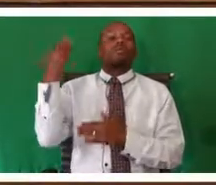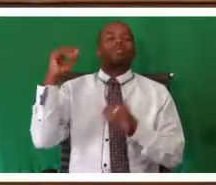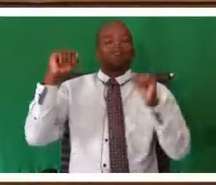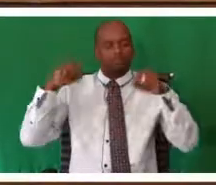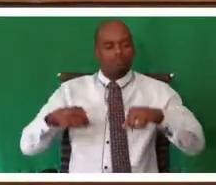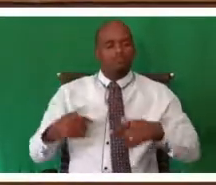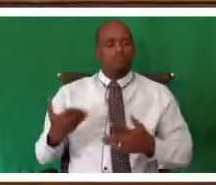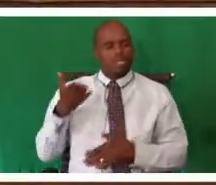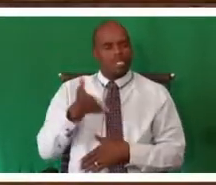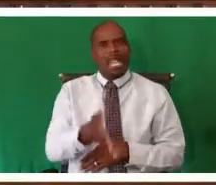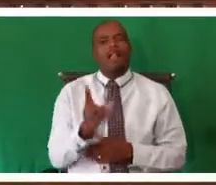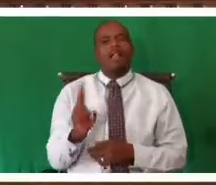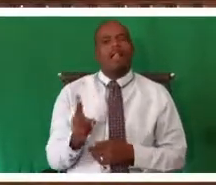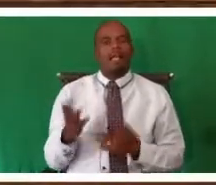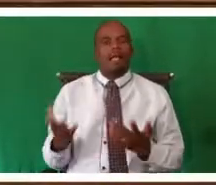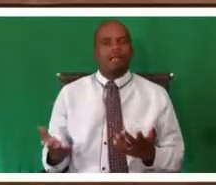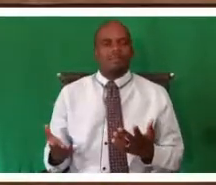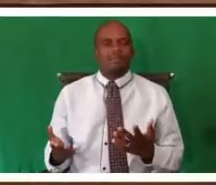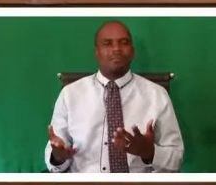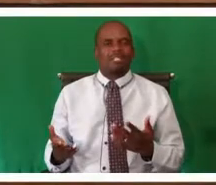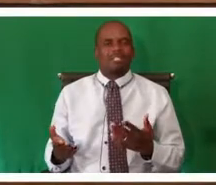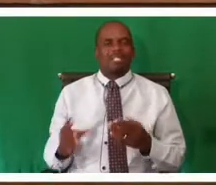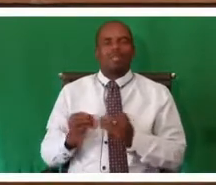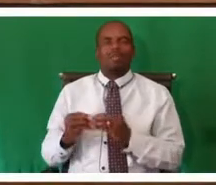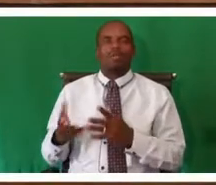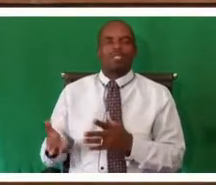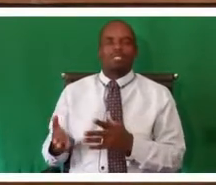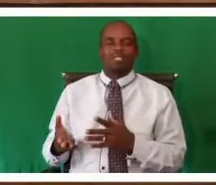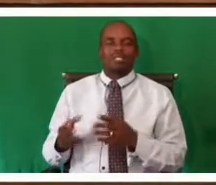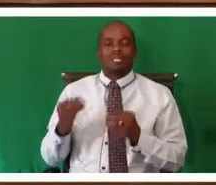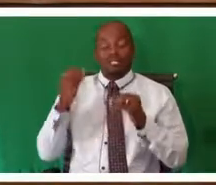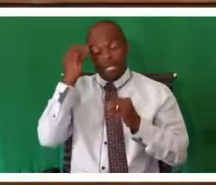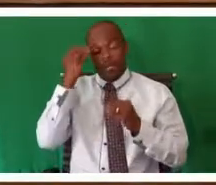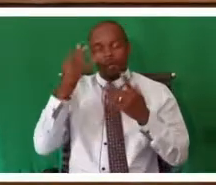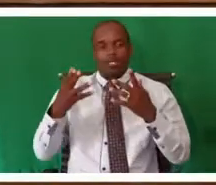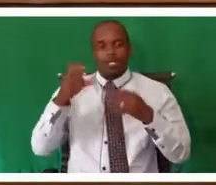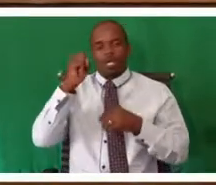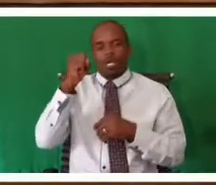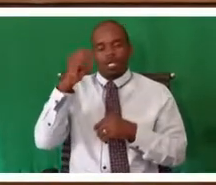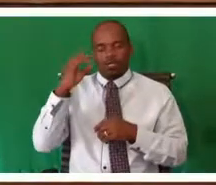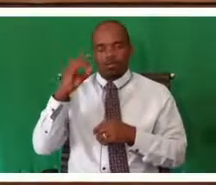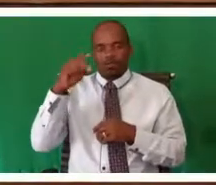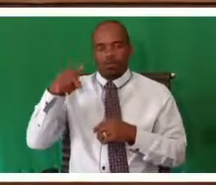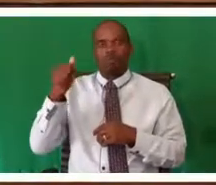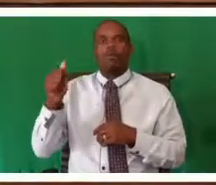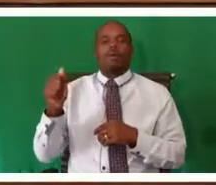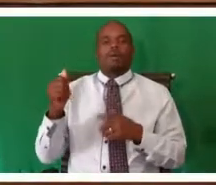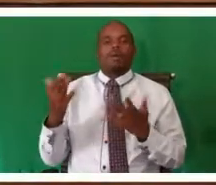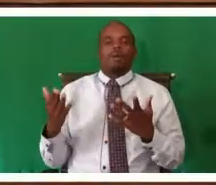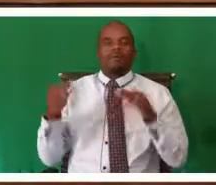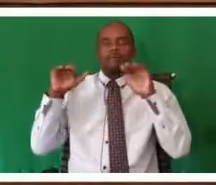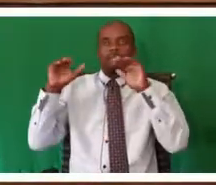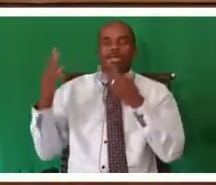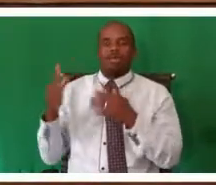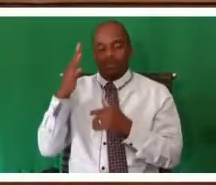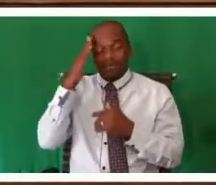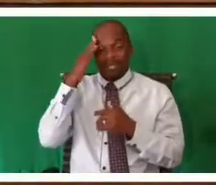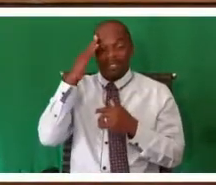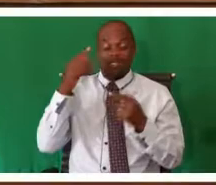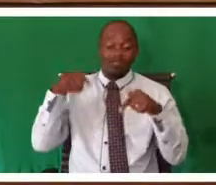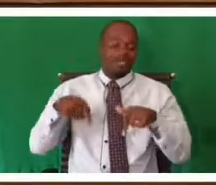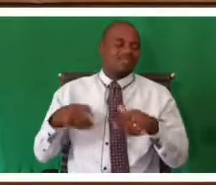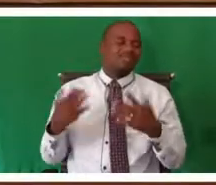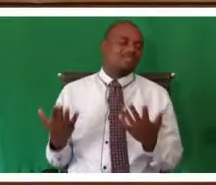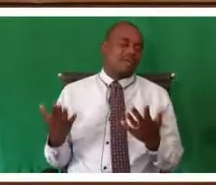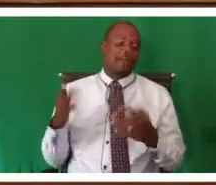publicize the SOPA, make people aware that we are going to be having the SOPA this day. And even today you are